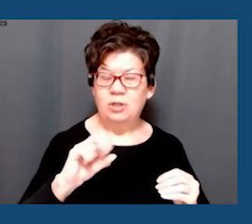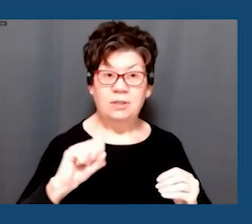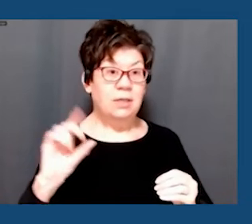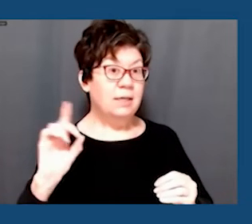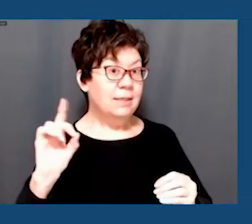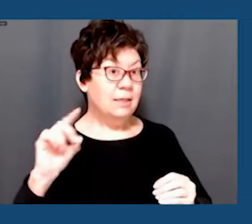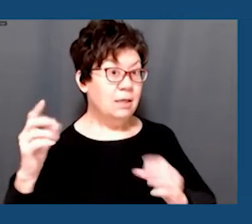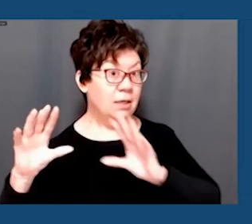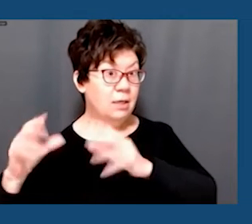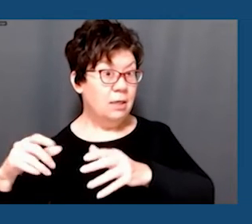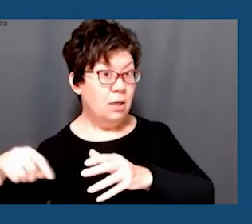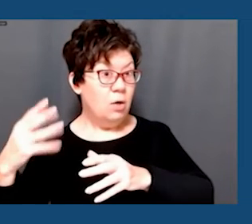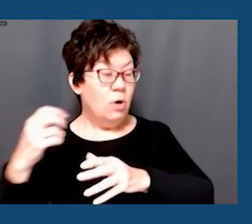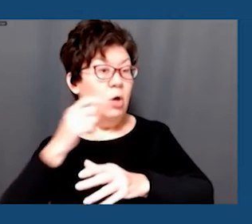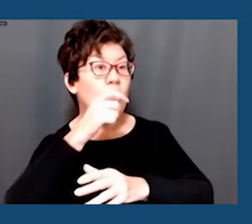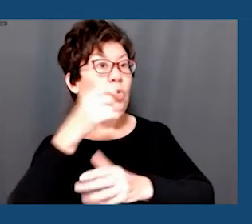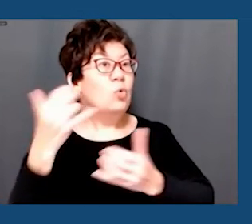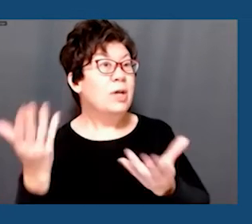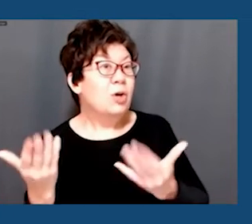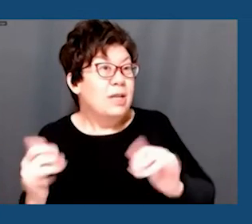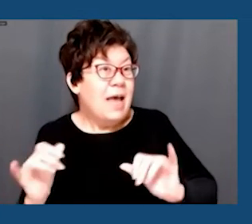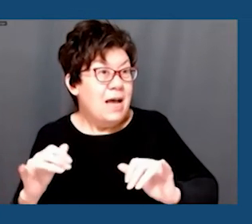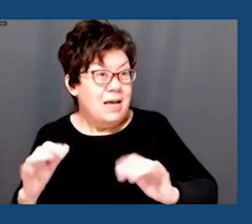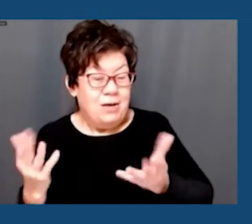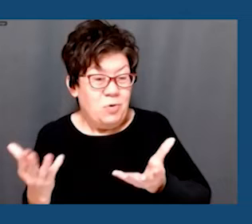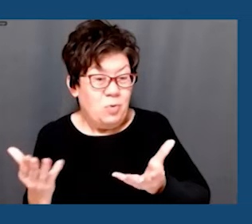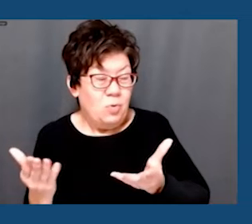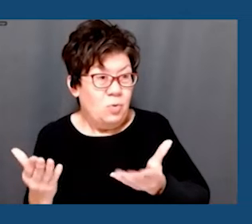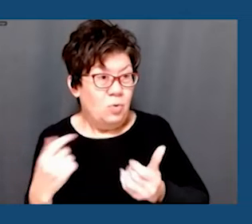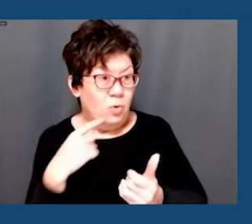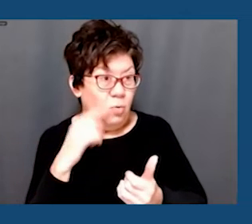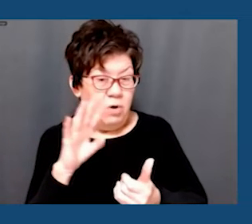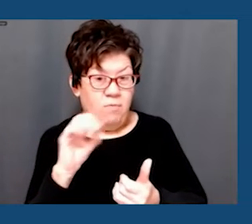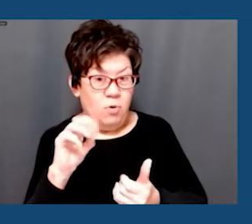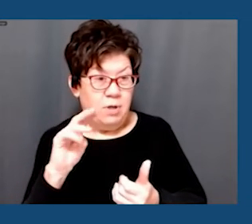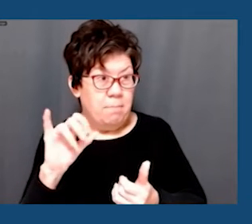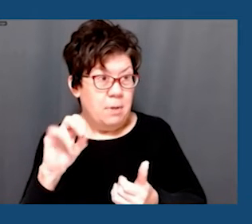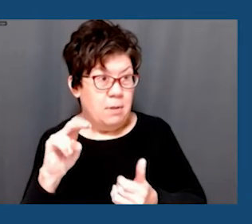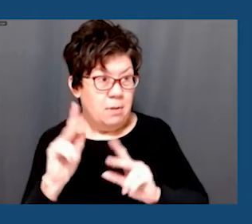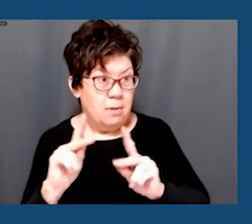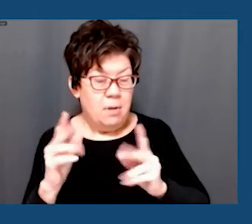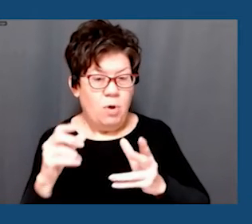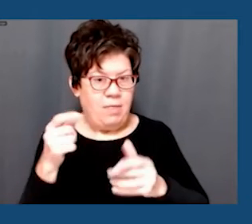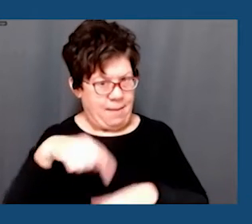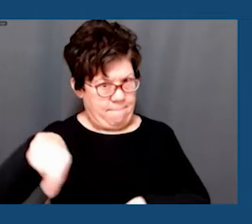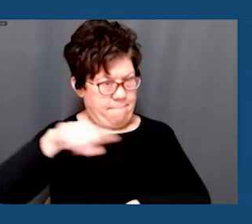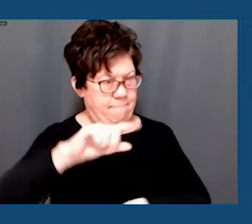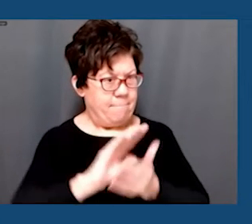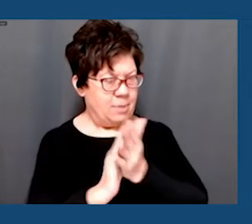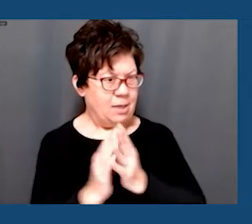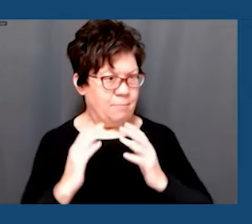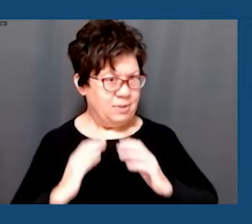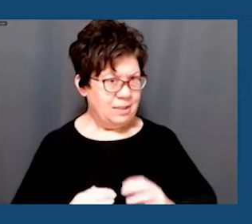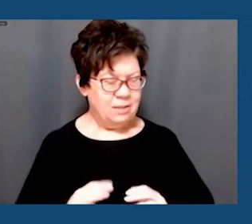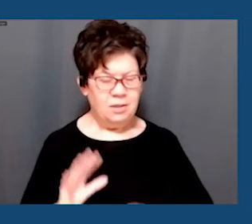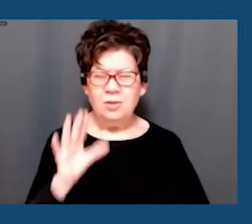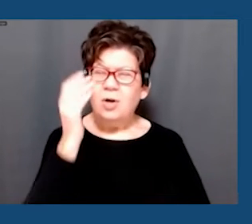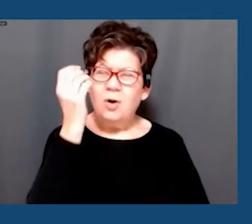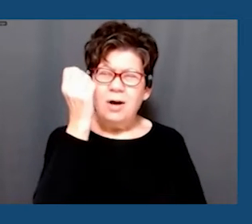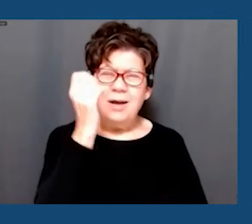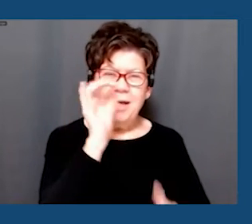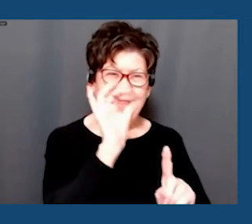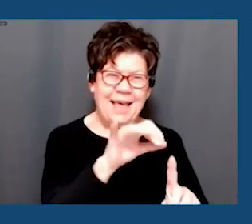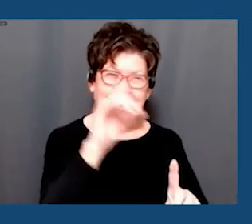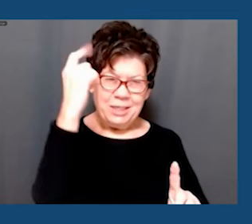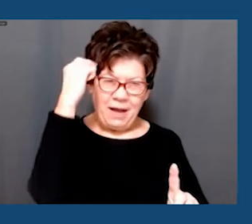here already to become legal citizens, a path to citizenship. That's what government is supposed to do. So it's not moving closer to one party or another. It's just